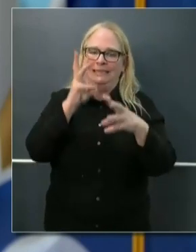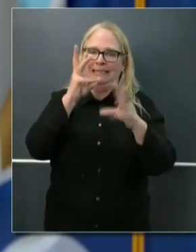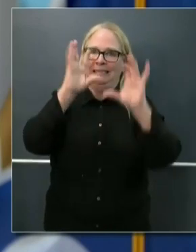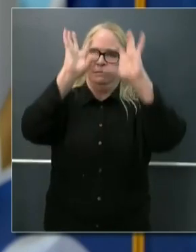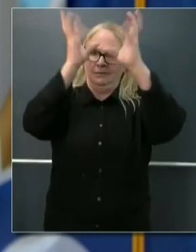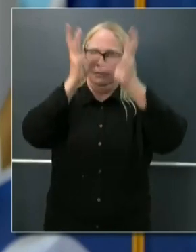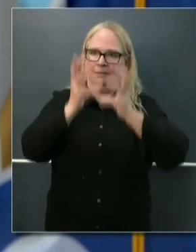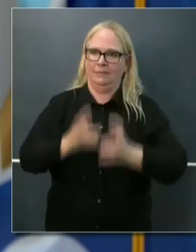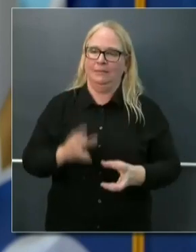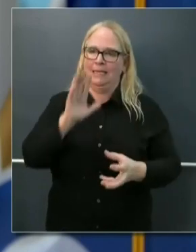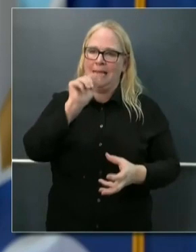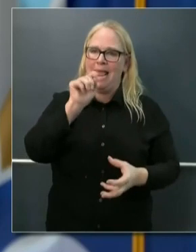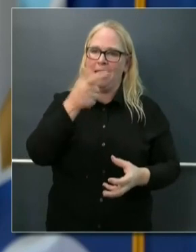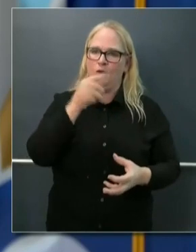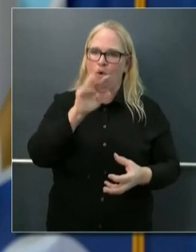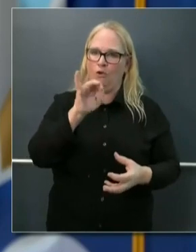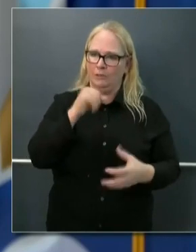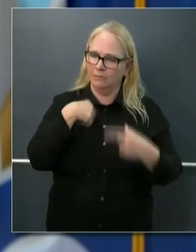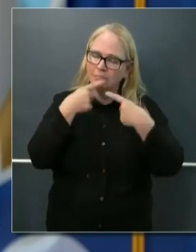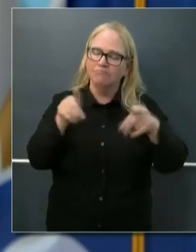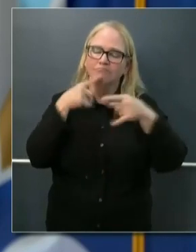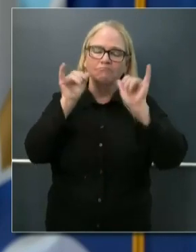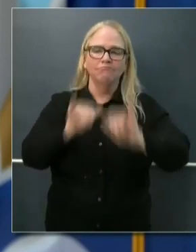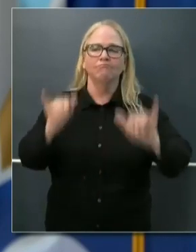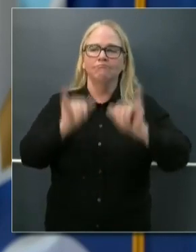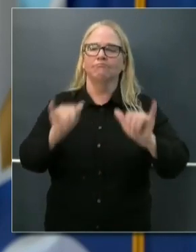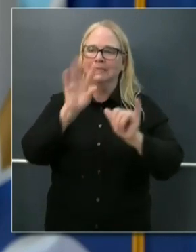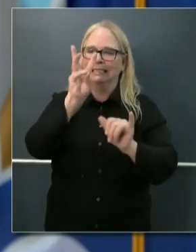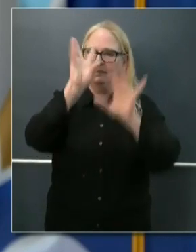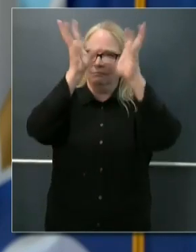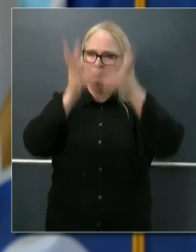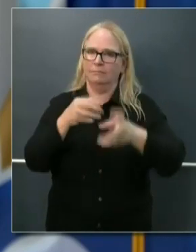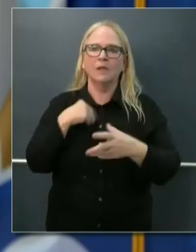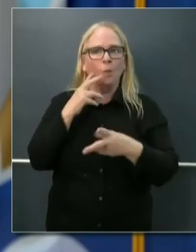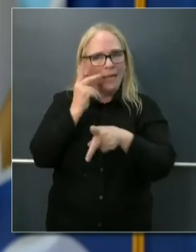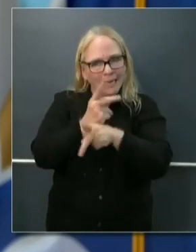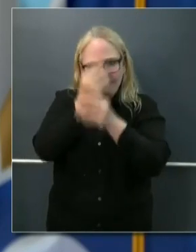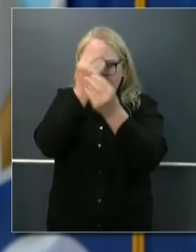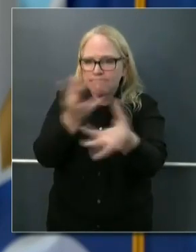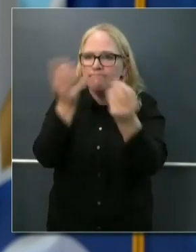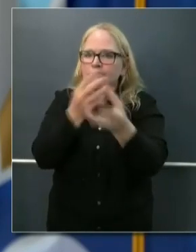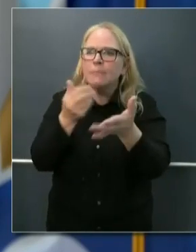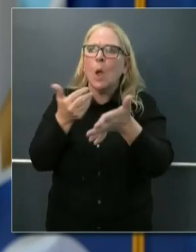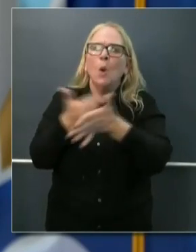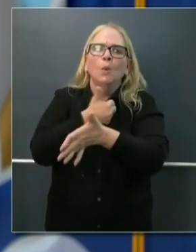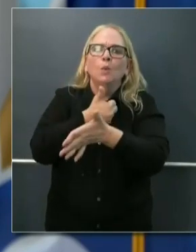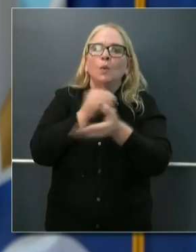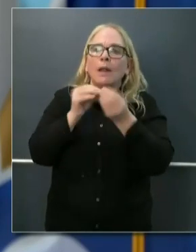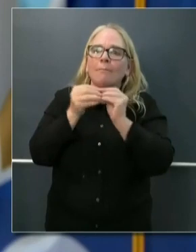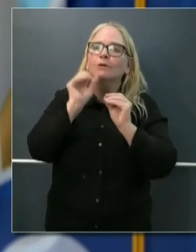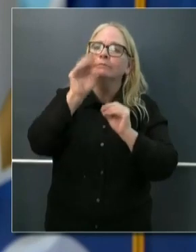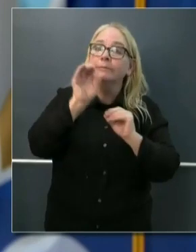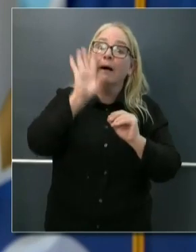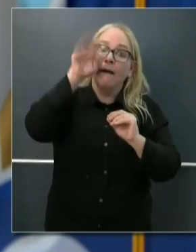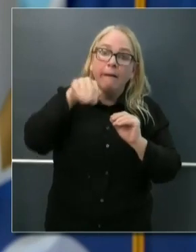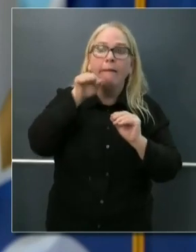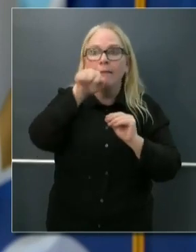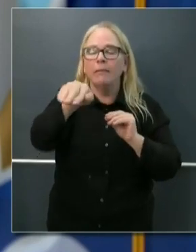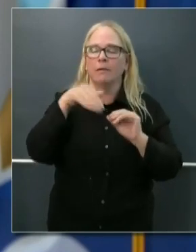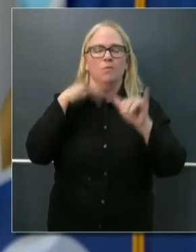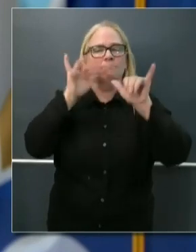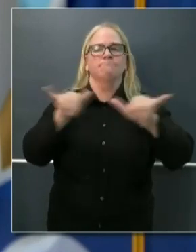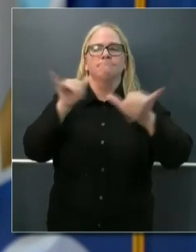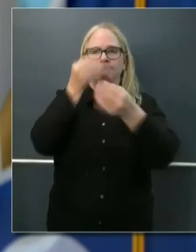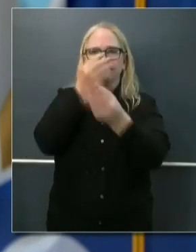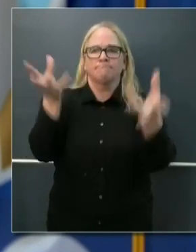to update on a daily basis. And I will update you as soon as we have more clarifying news as